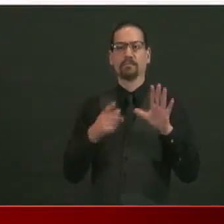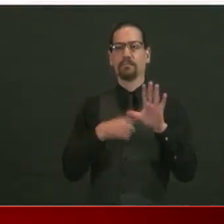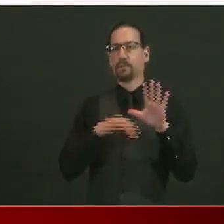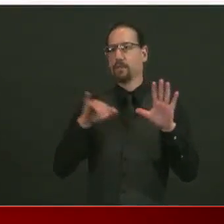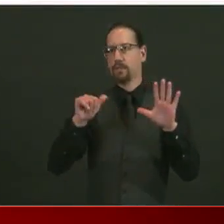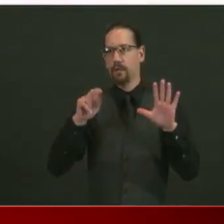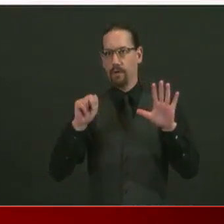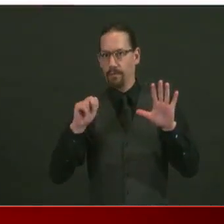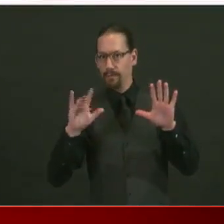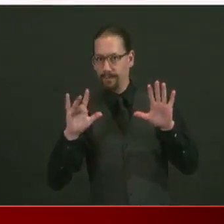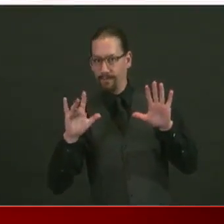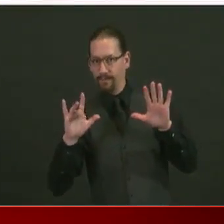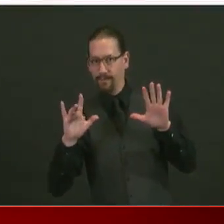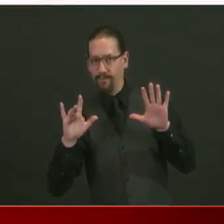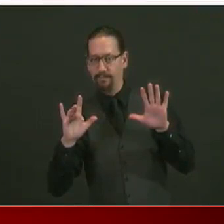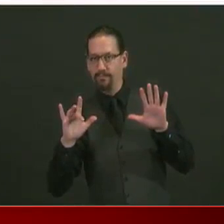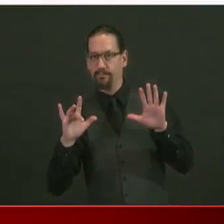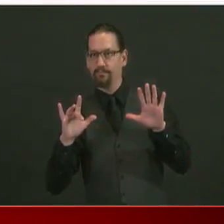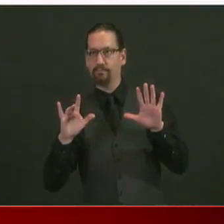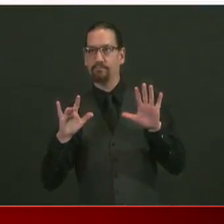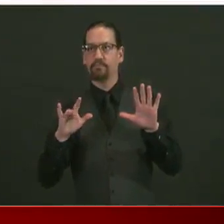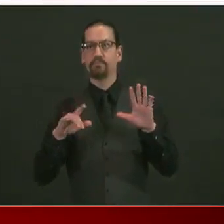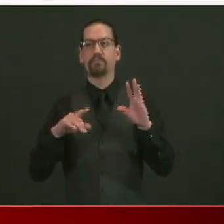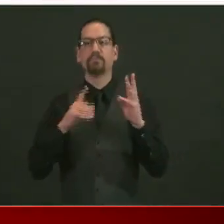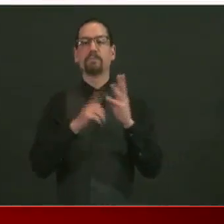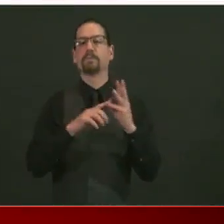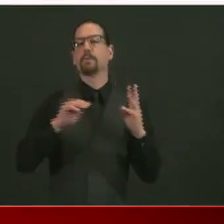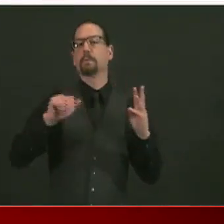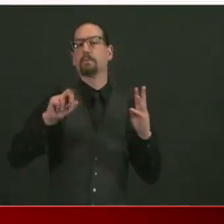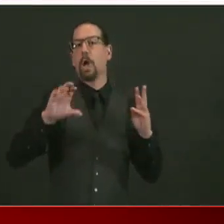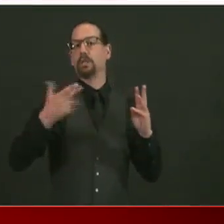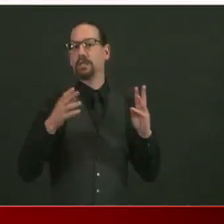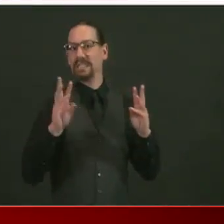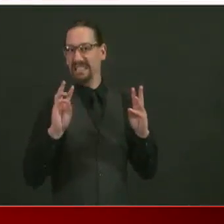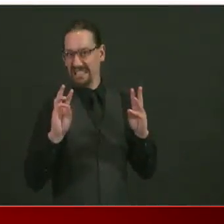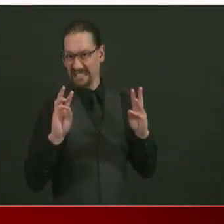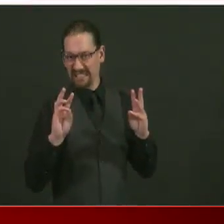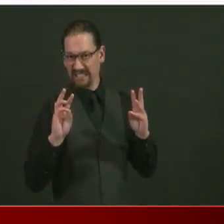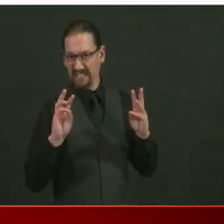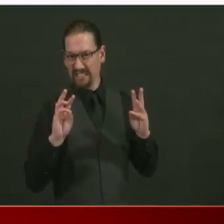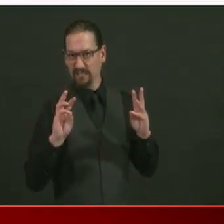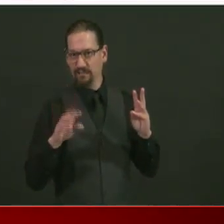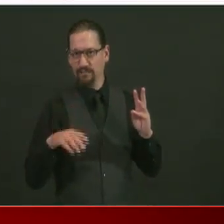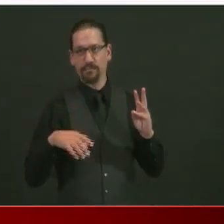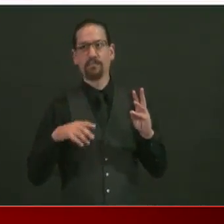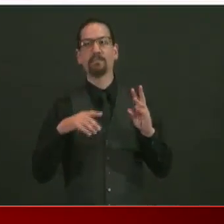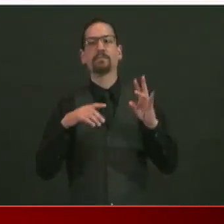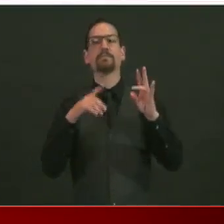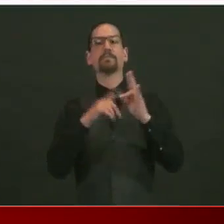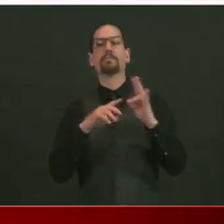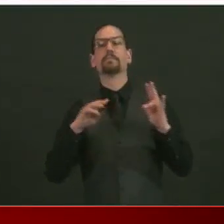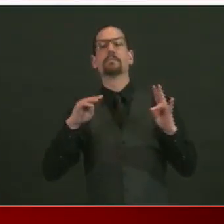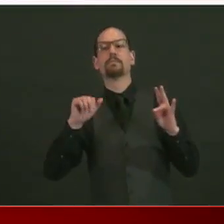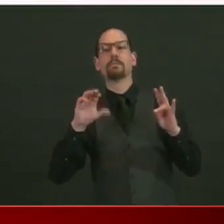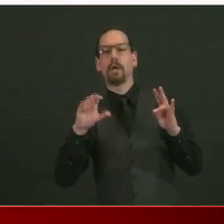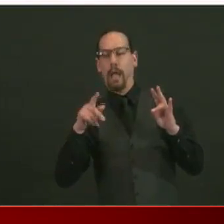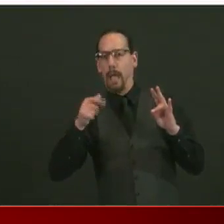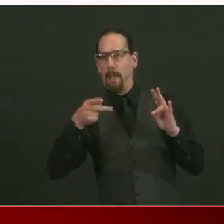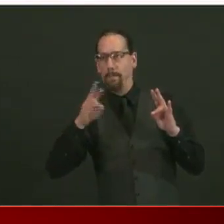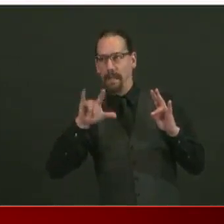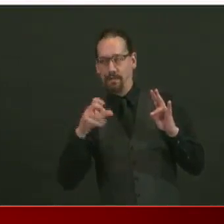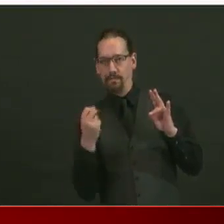el 25 de enero, March 15th, el 15 de marzo, April 12th, el 12 de abril, y